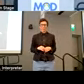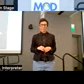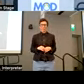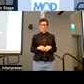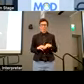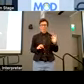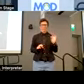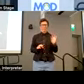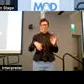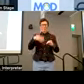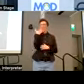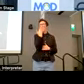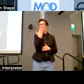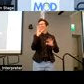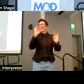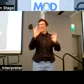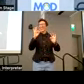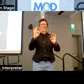Good morning, folks.